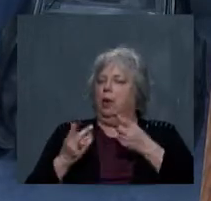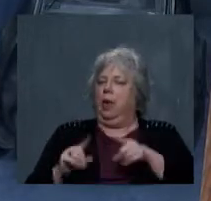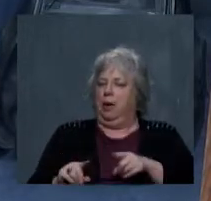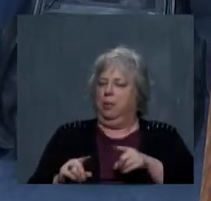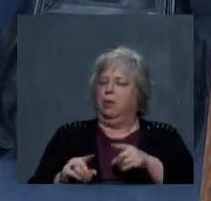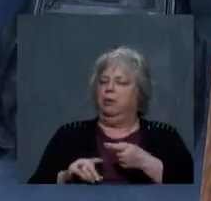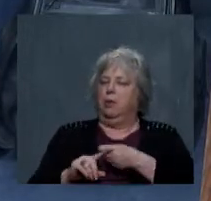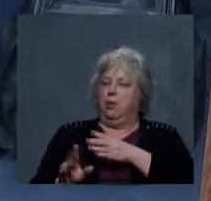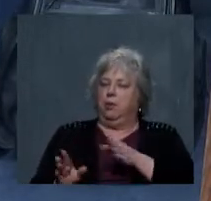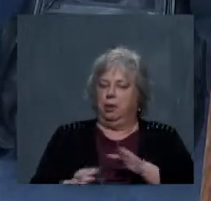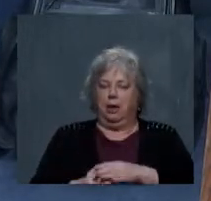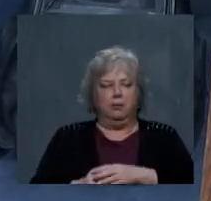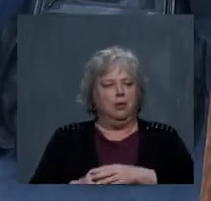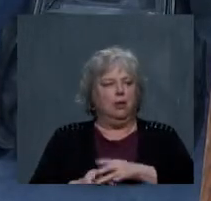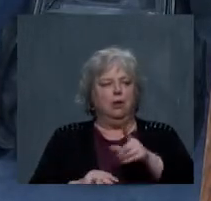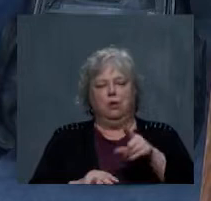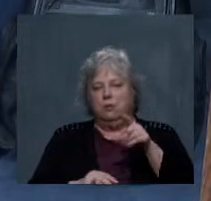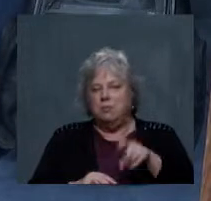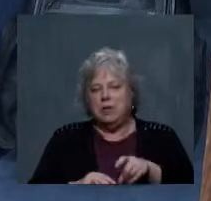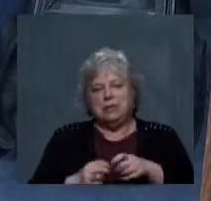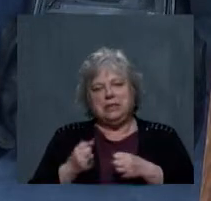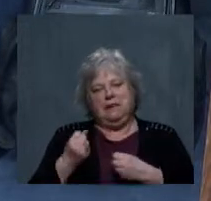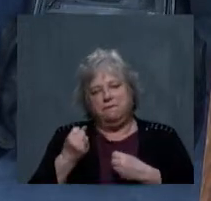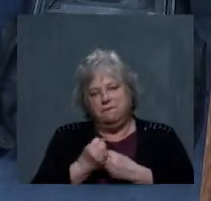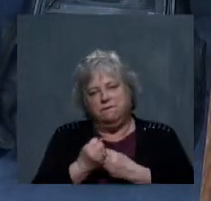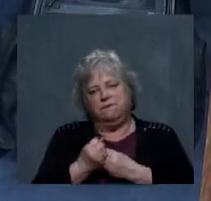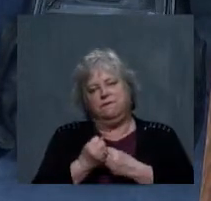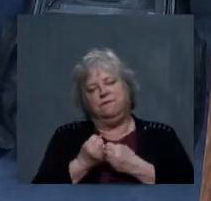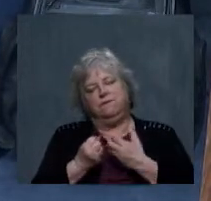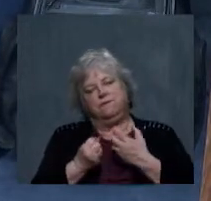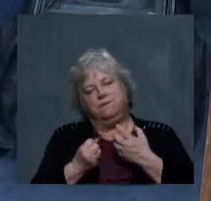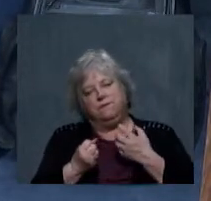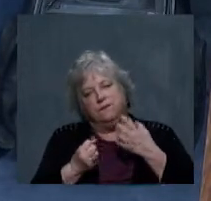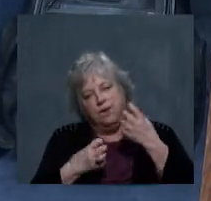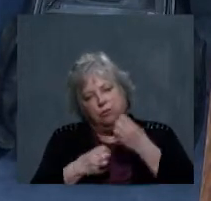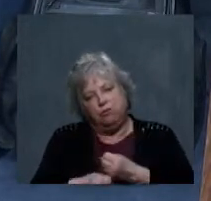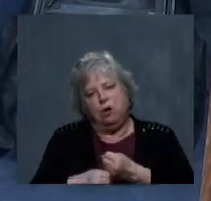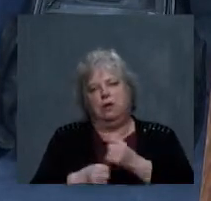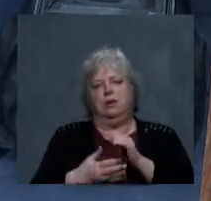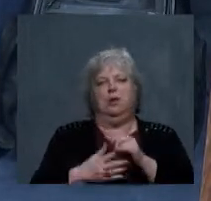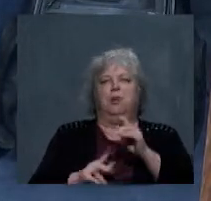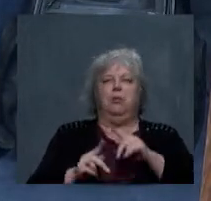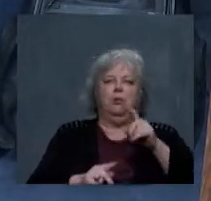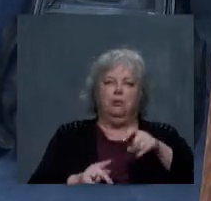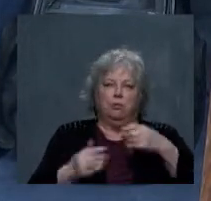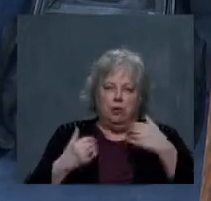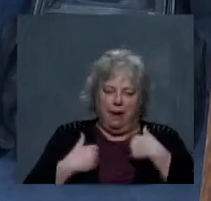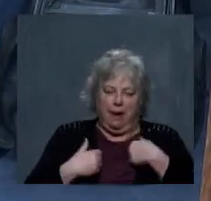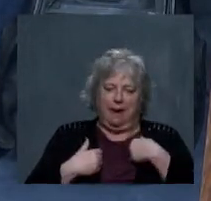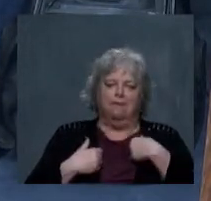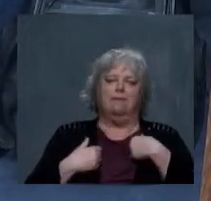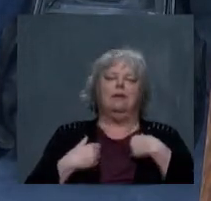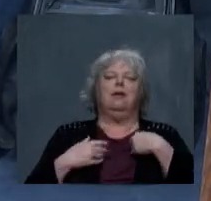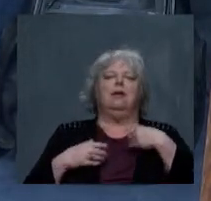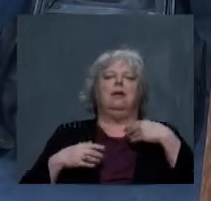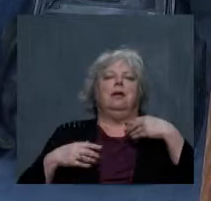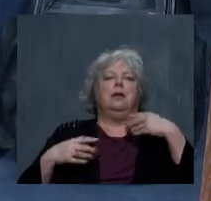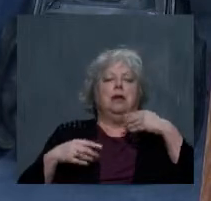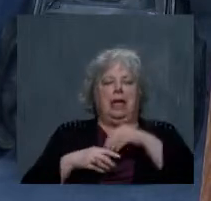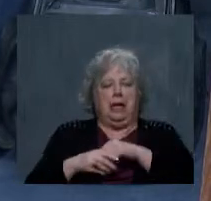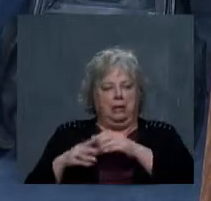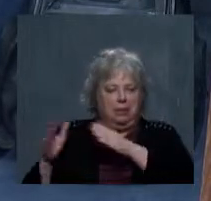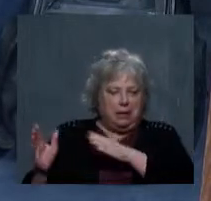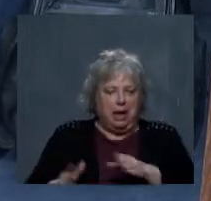happening. You have got to enforce the trust that people should have in the planning of this